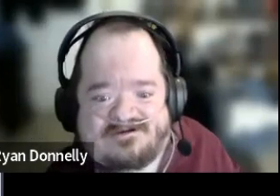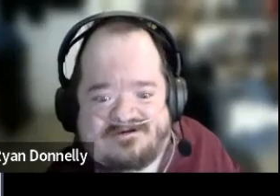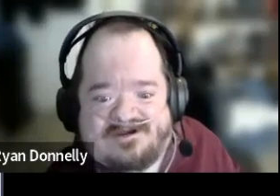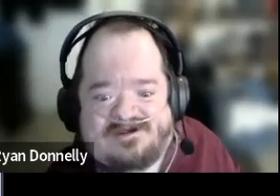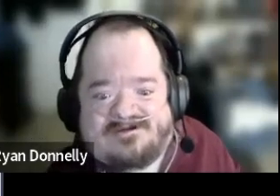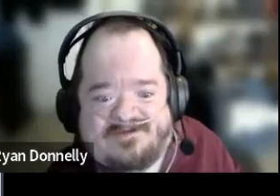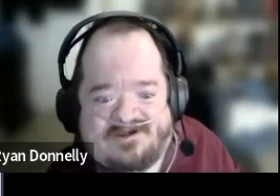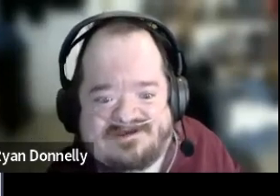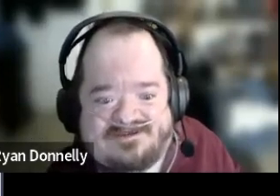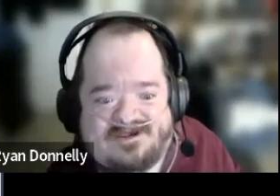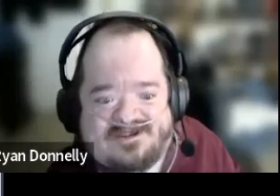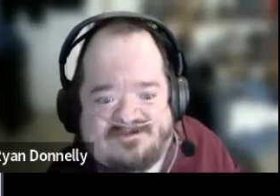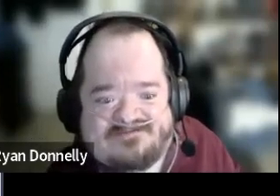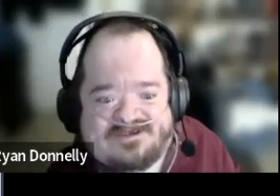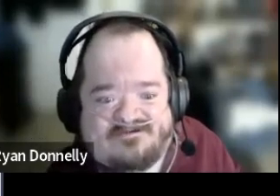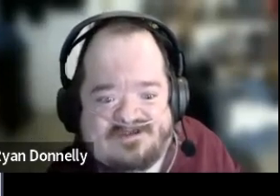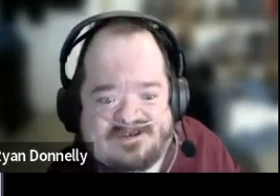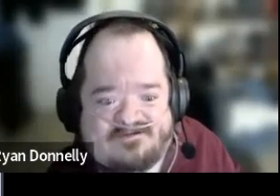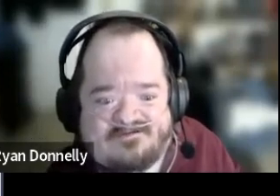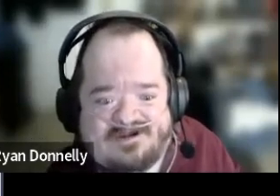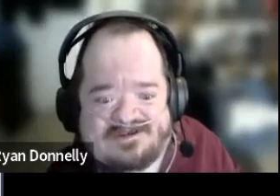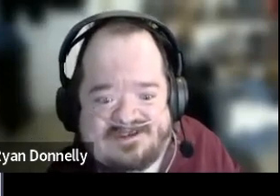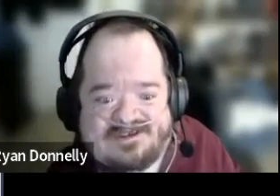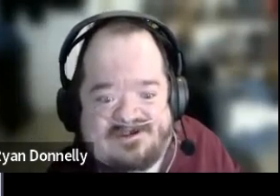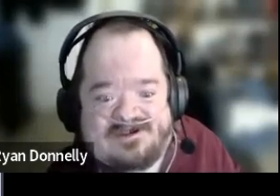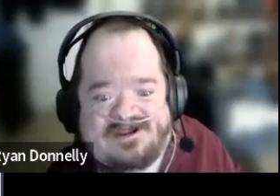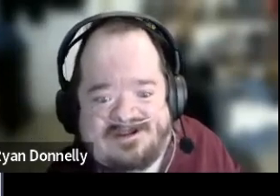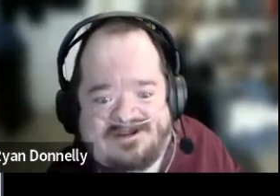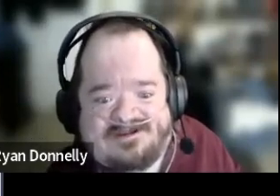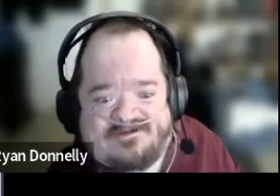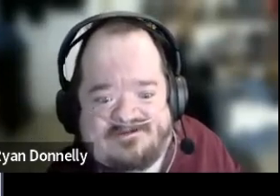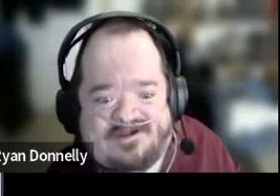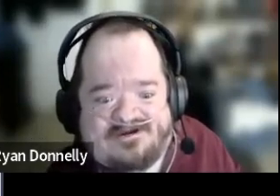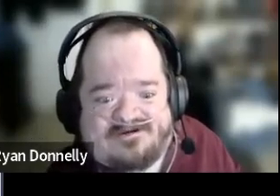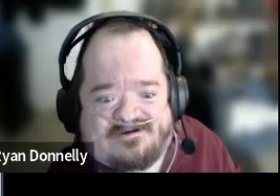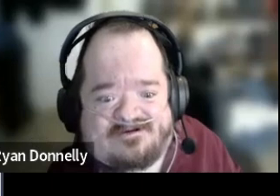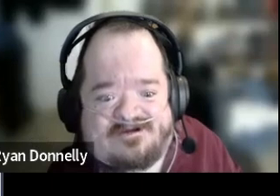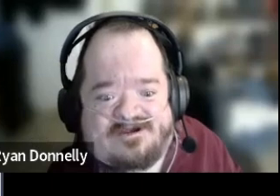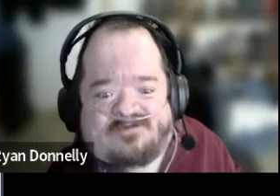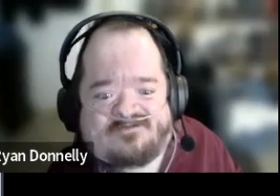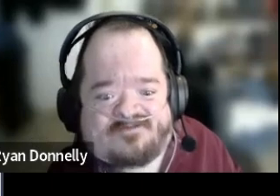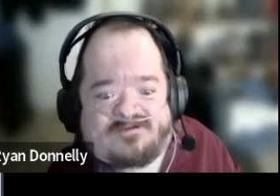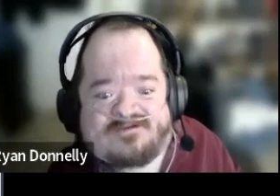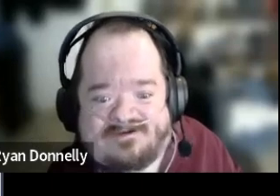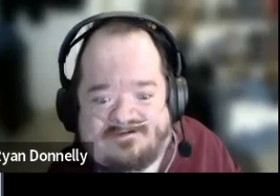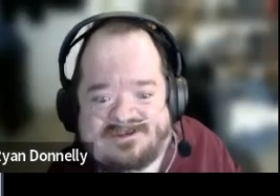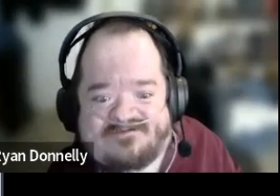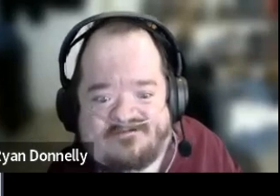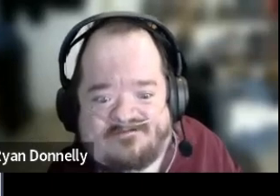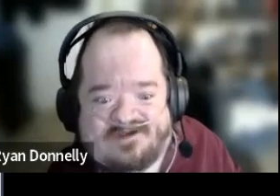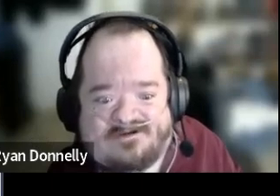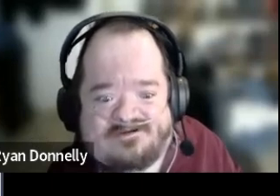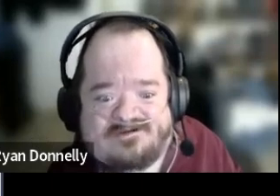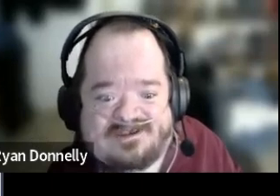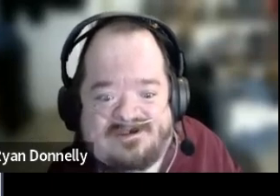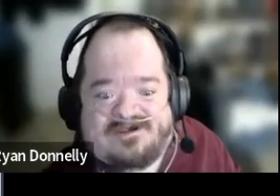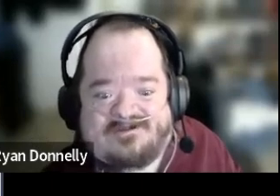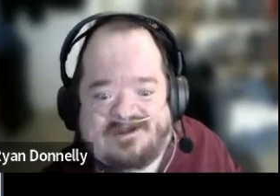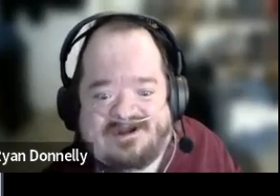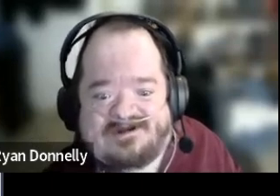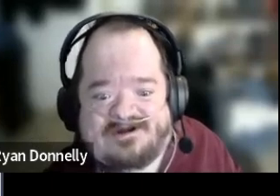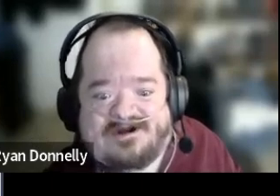LSRs are legislative service requests, and they are proposals for